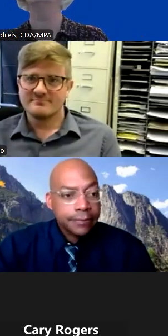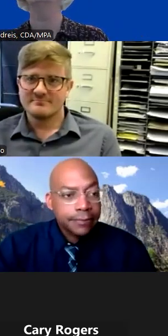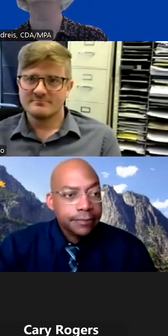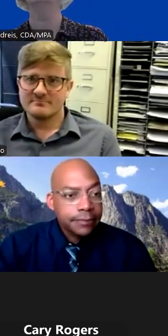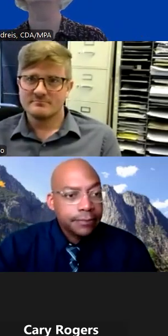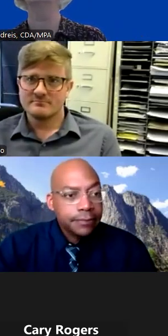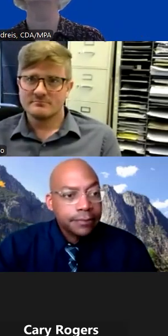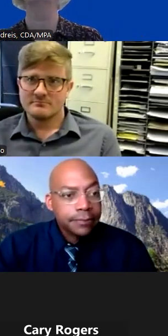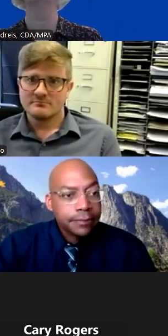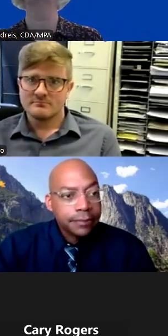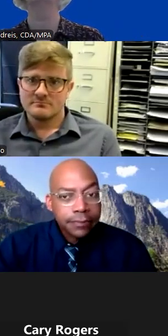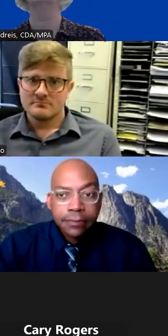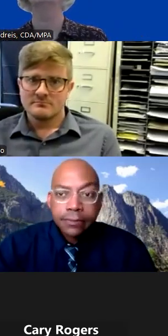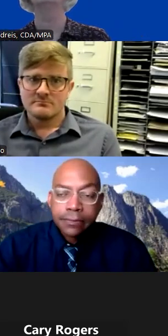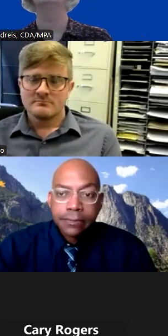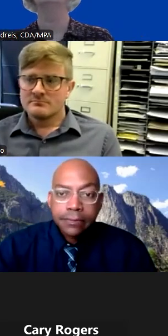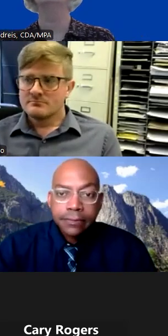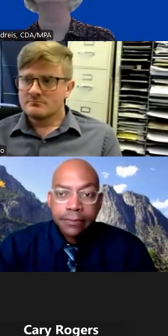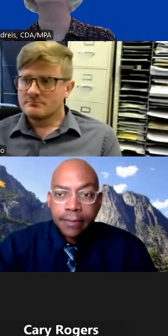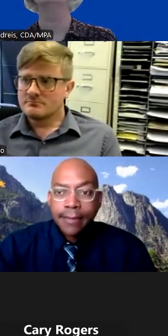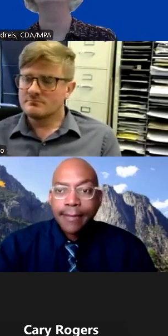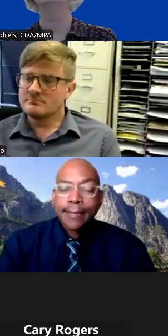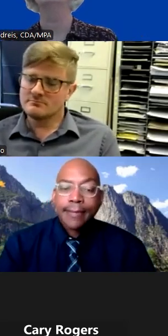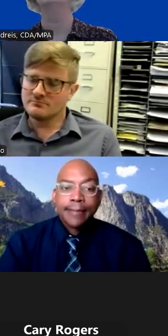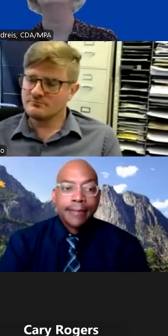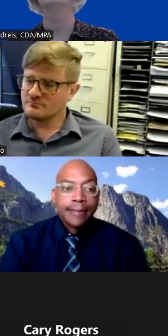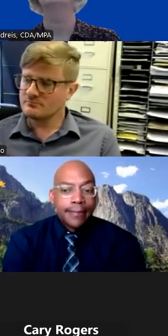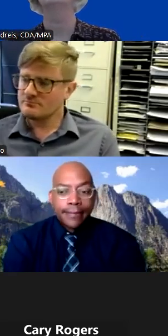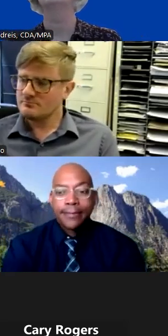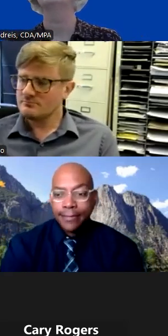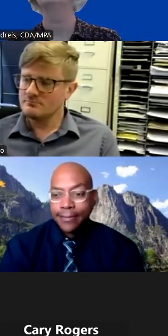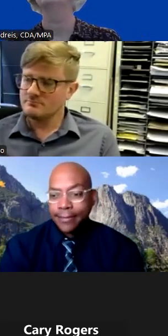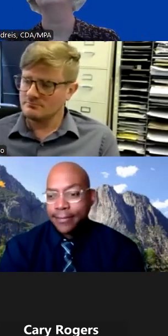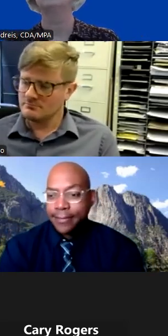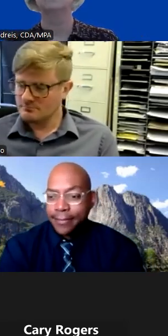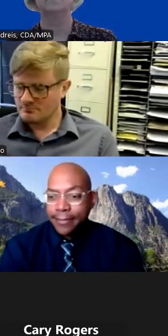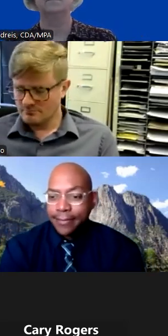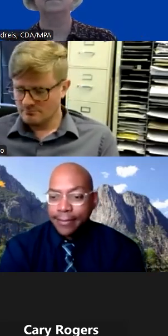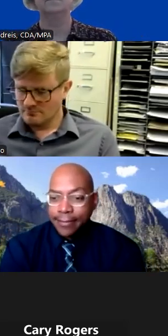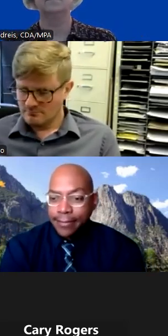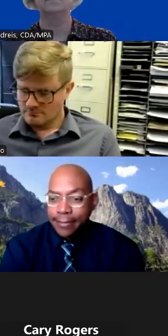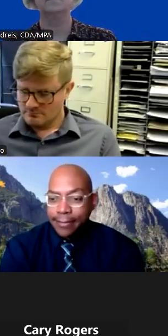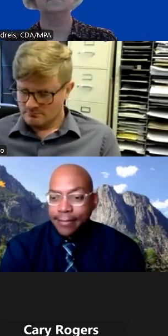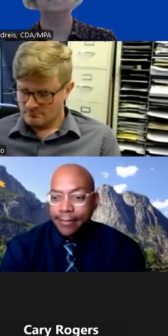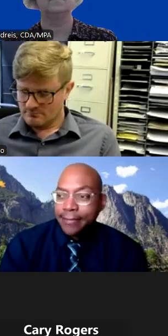All right. Well, thank you for sharing the structure on how the programs have been